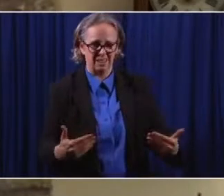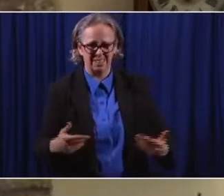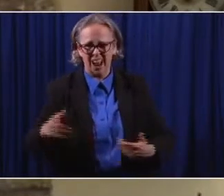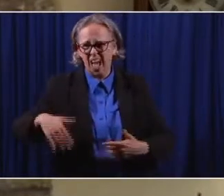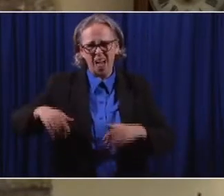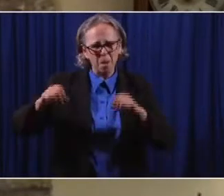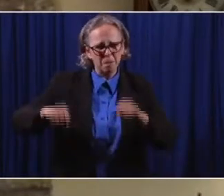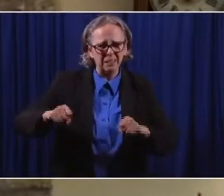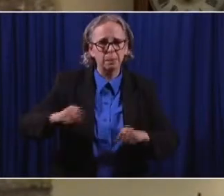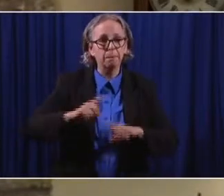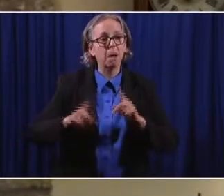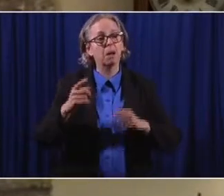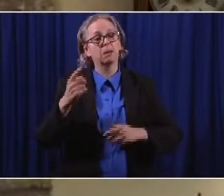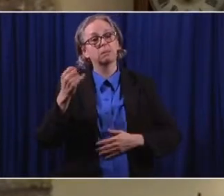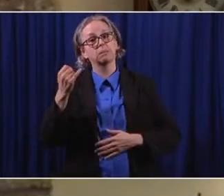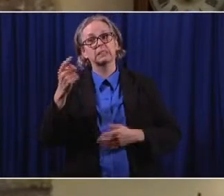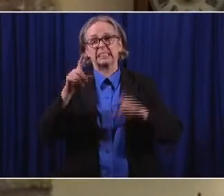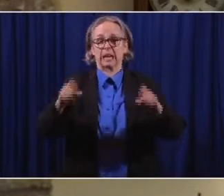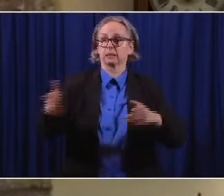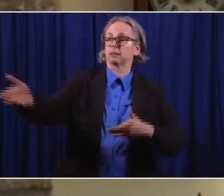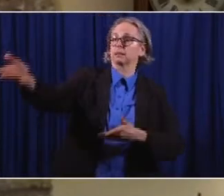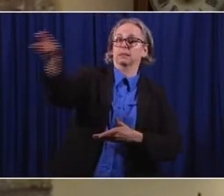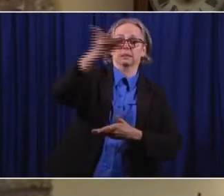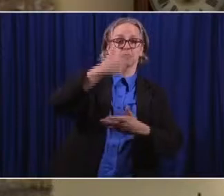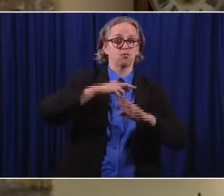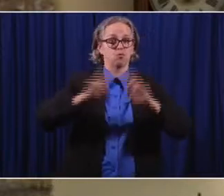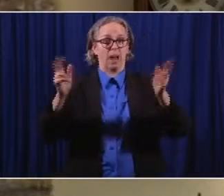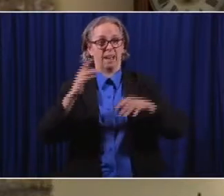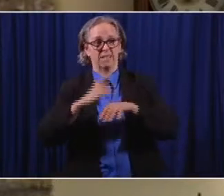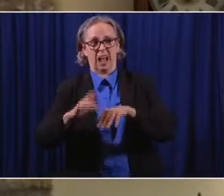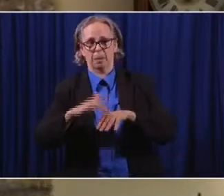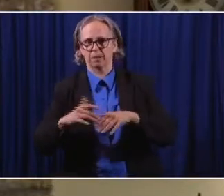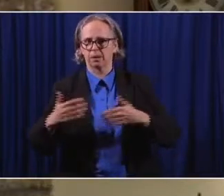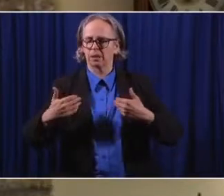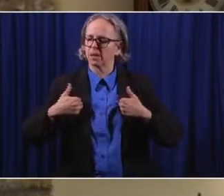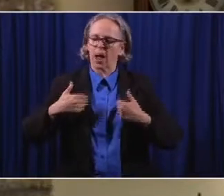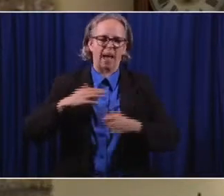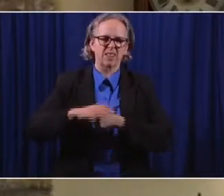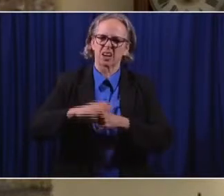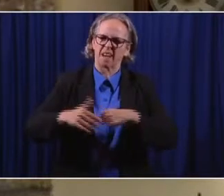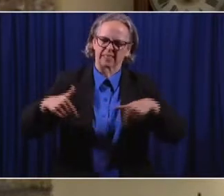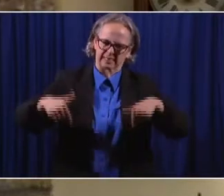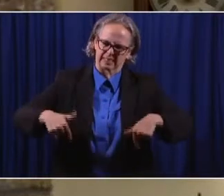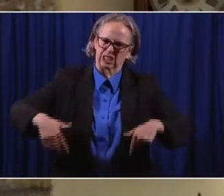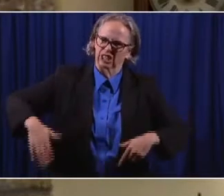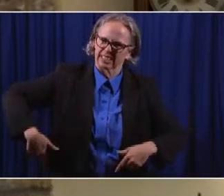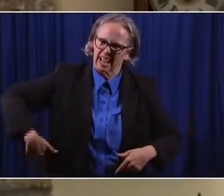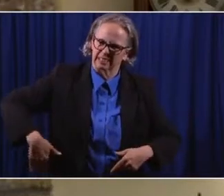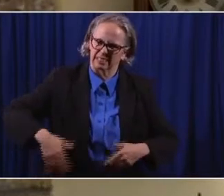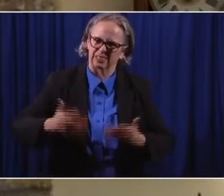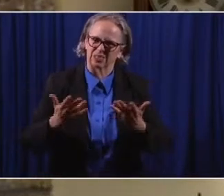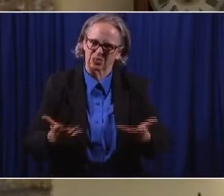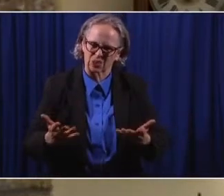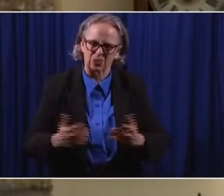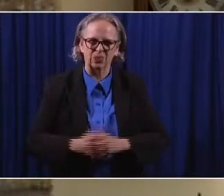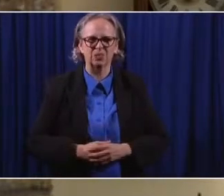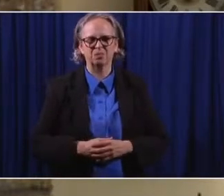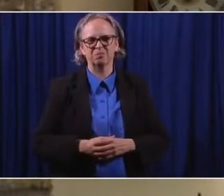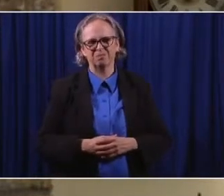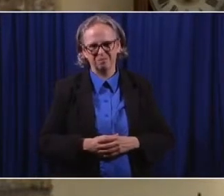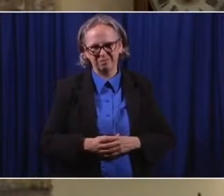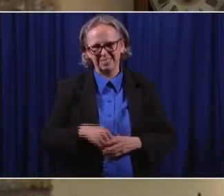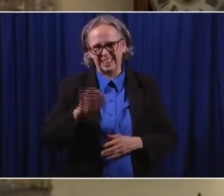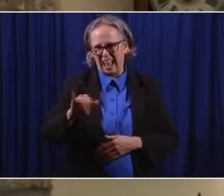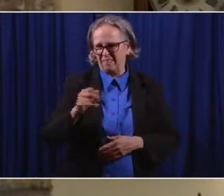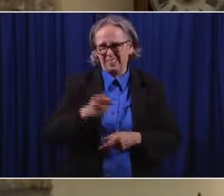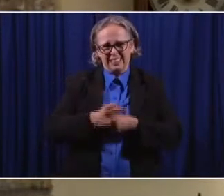market. We just don't have the availability yet. So in answer to your question, we go about it very carefully. We try to be